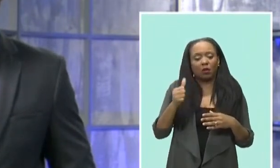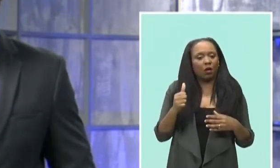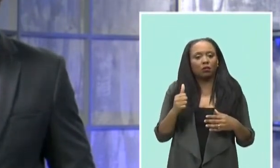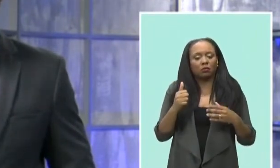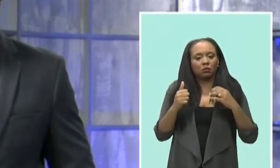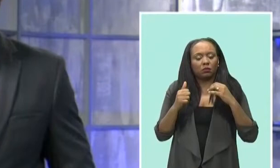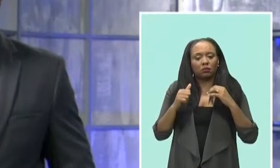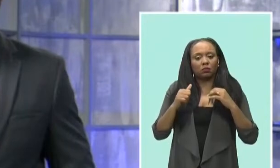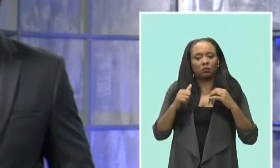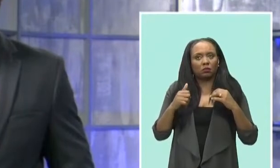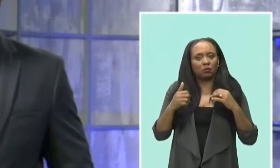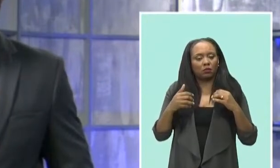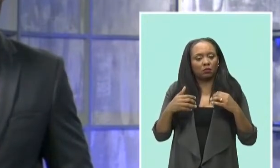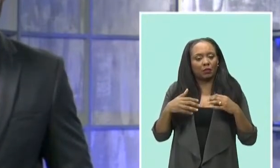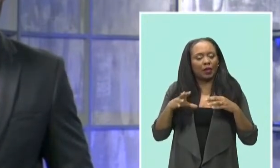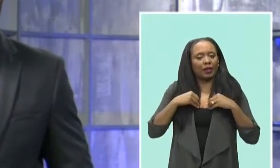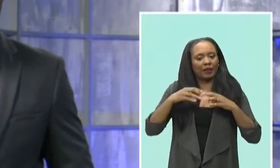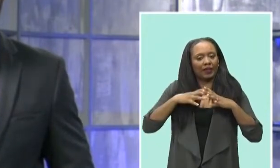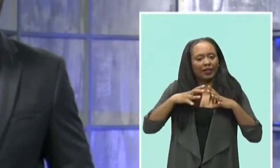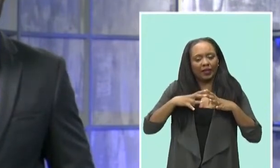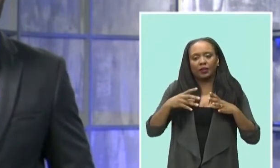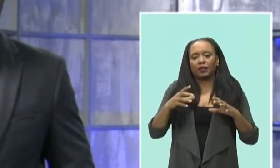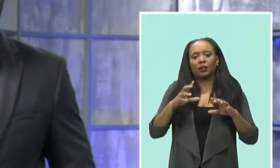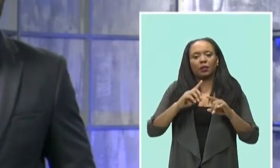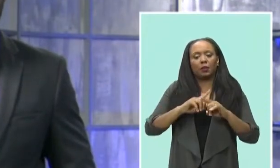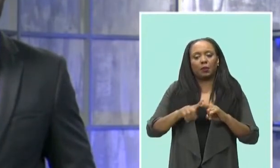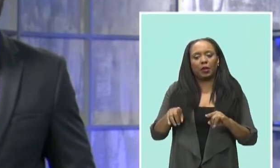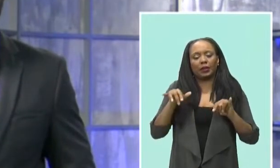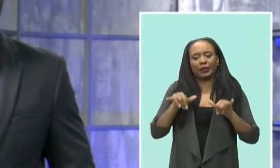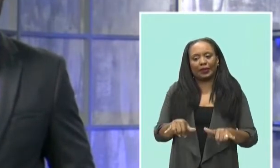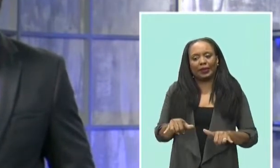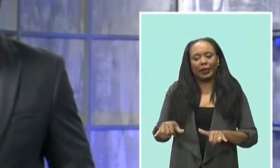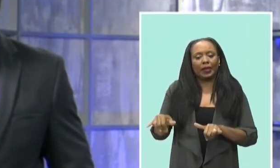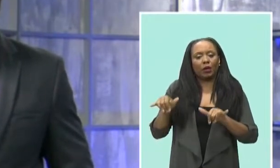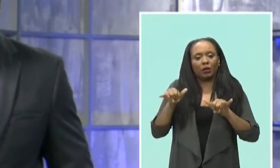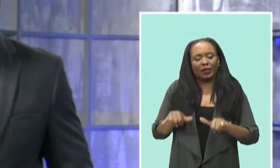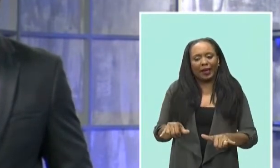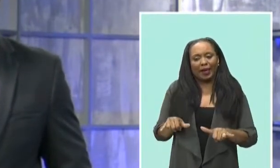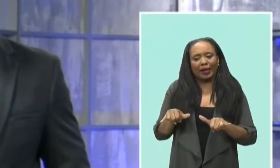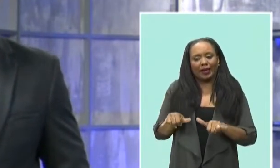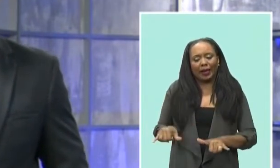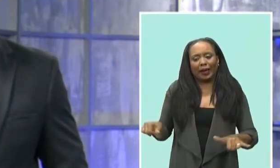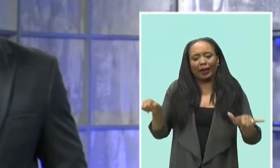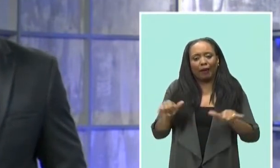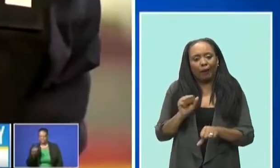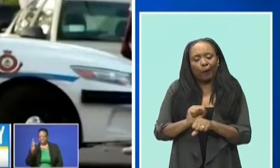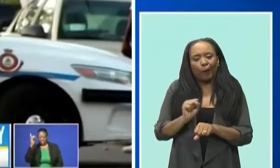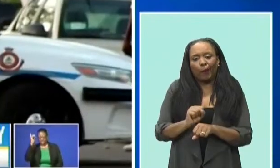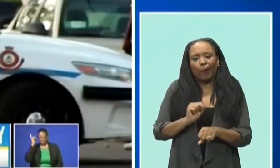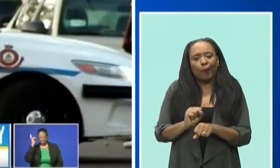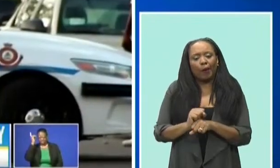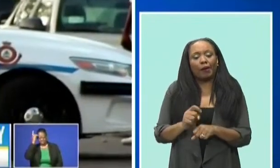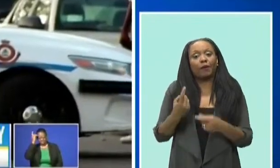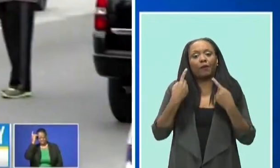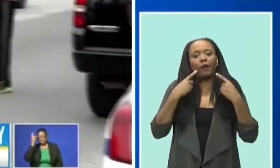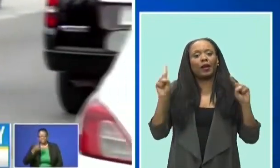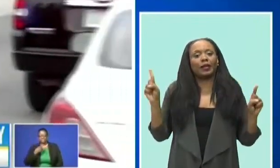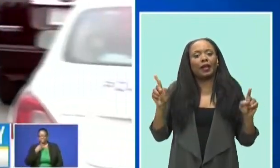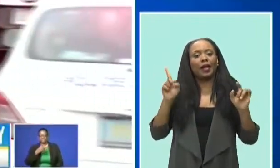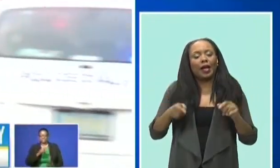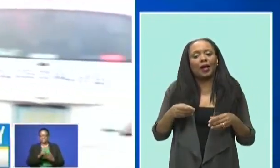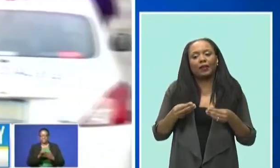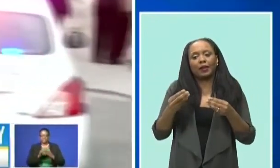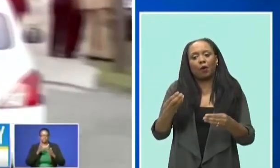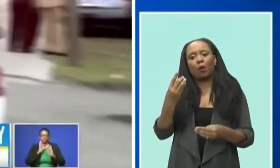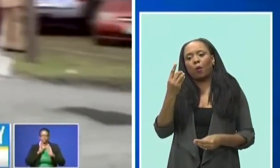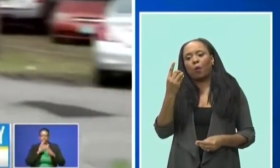statement in Parliament during a heated debate between him and Leader of the Opposition, Philip Davis. In his contribution to the amendment